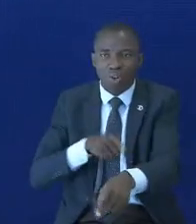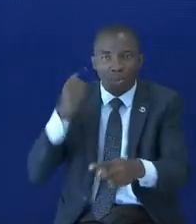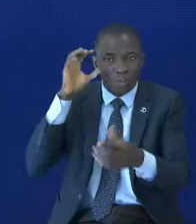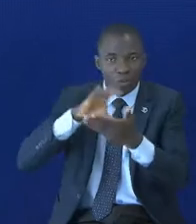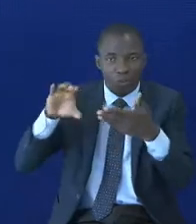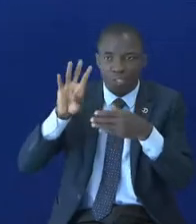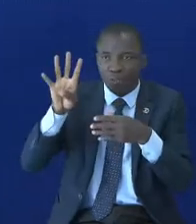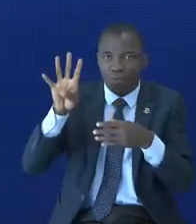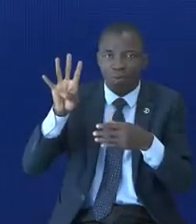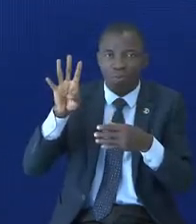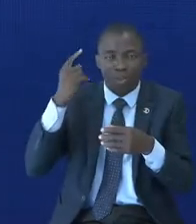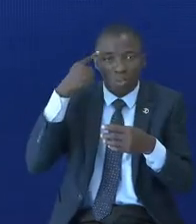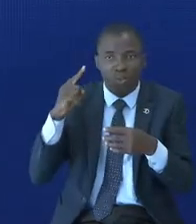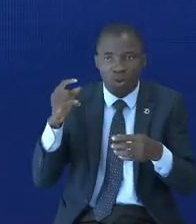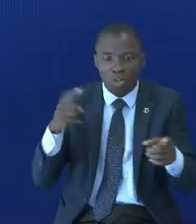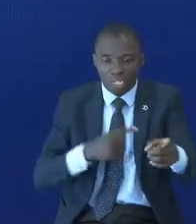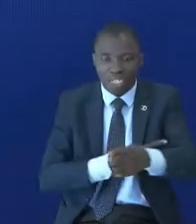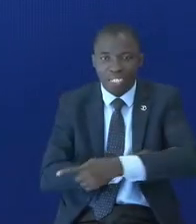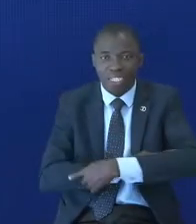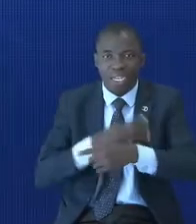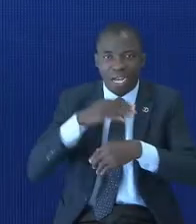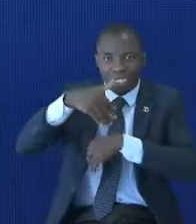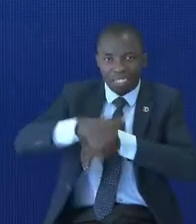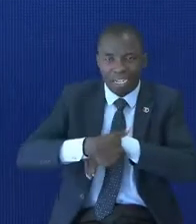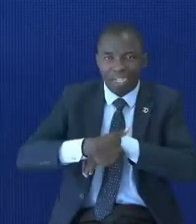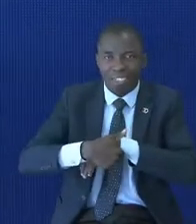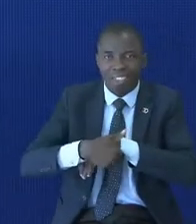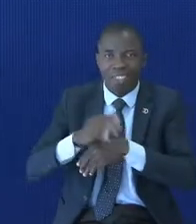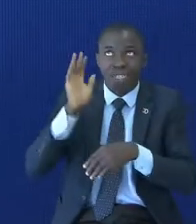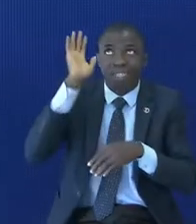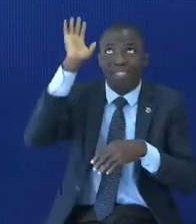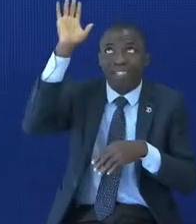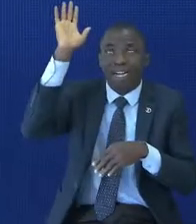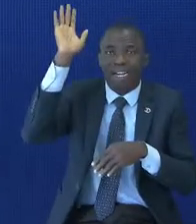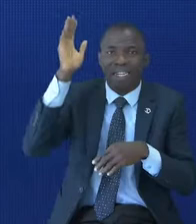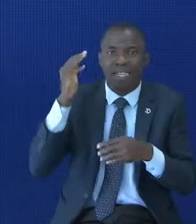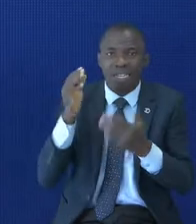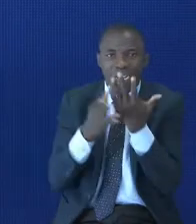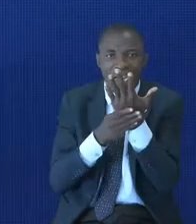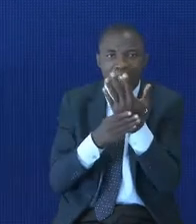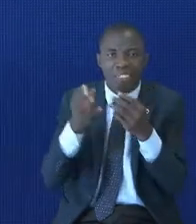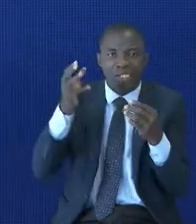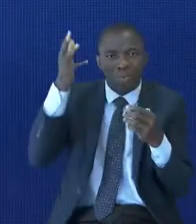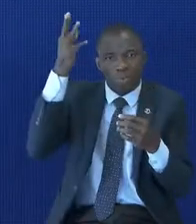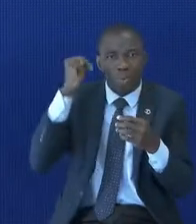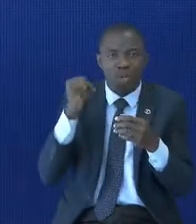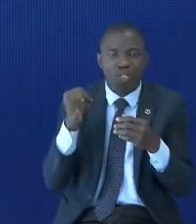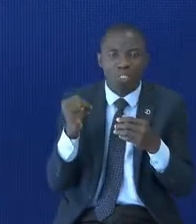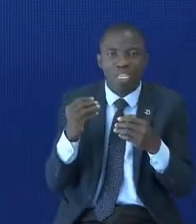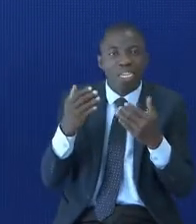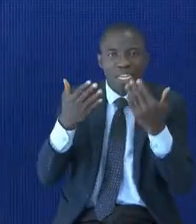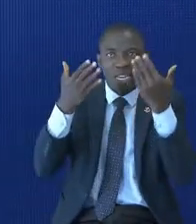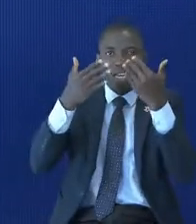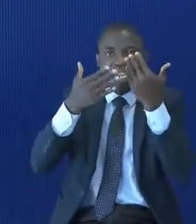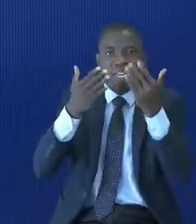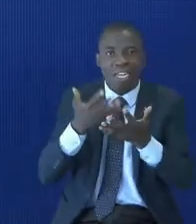4, for day and night thy hand was heavy upon me. My